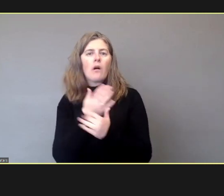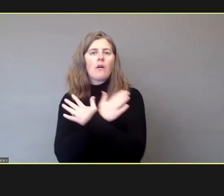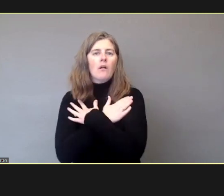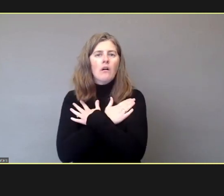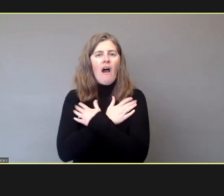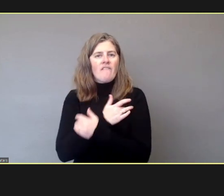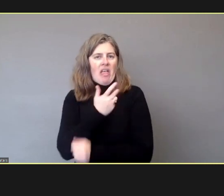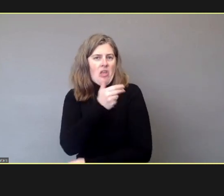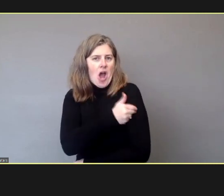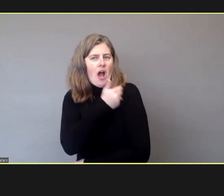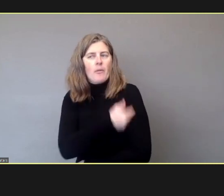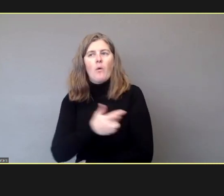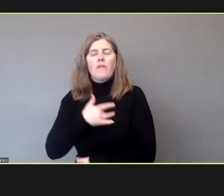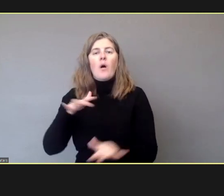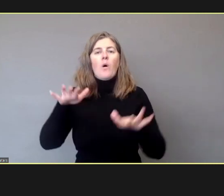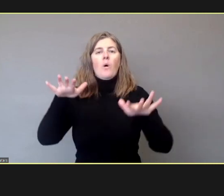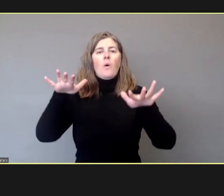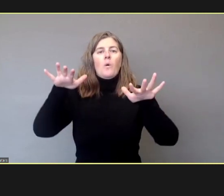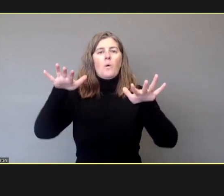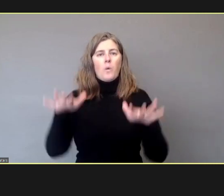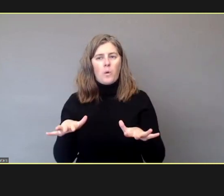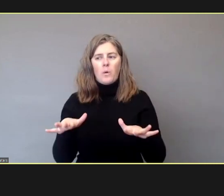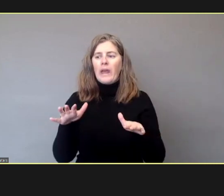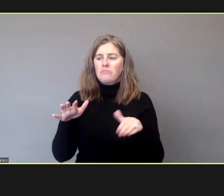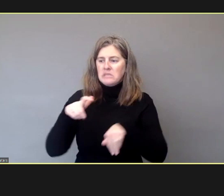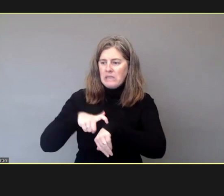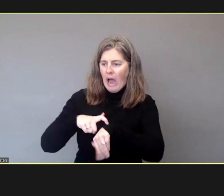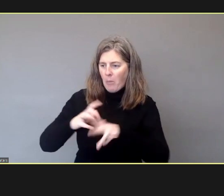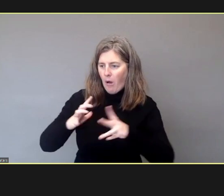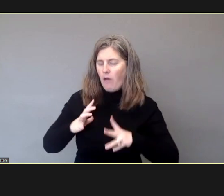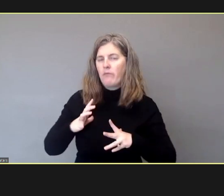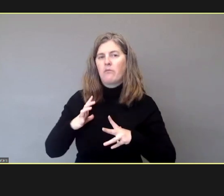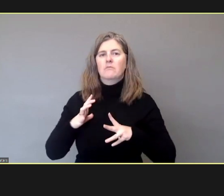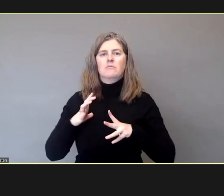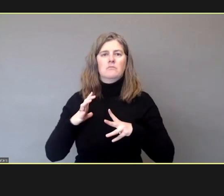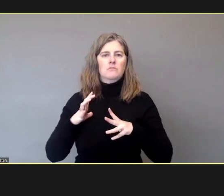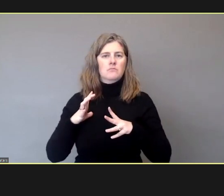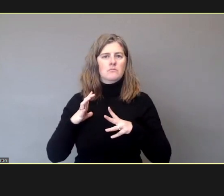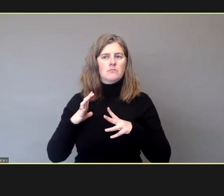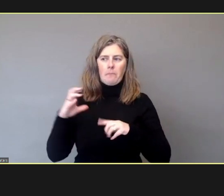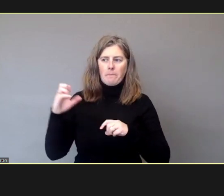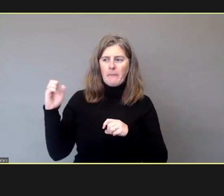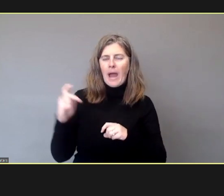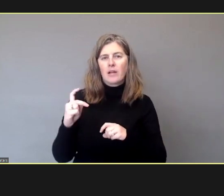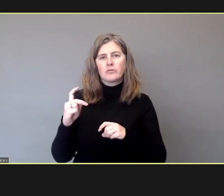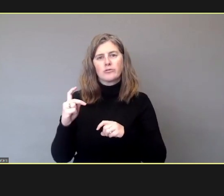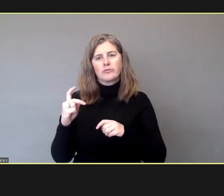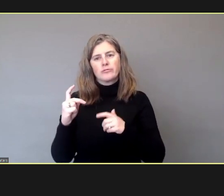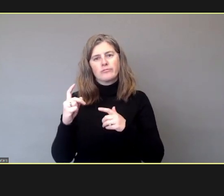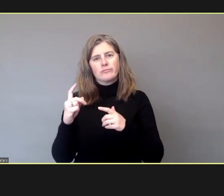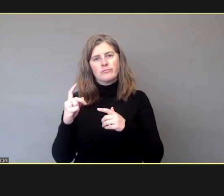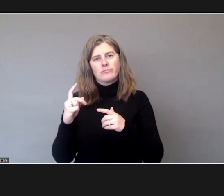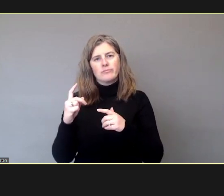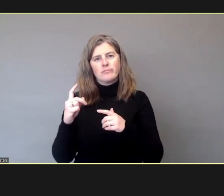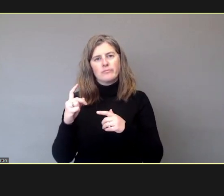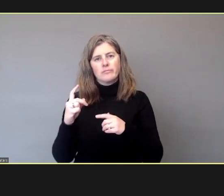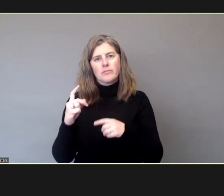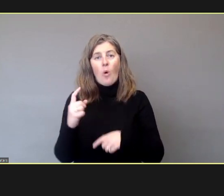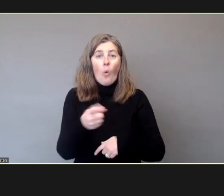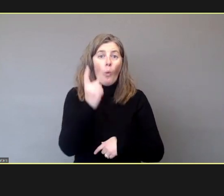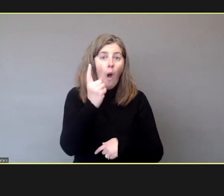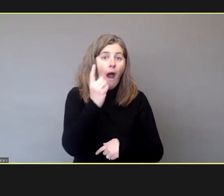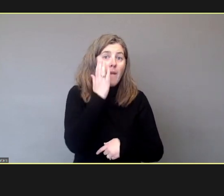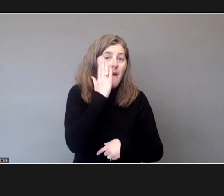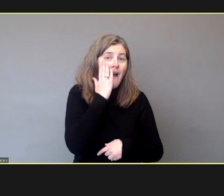able to finally give people time off. They're going to be able to, go back to one hospital bed per